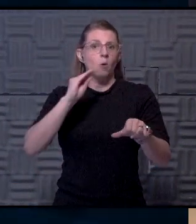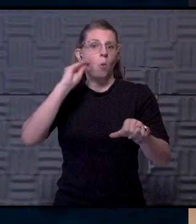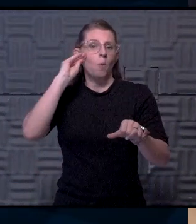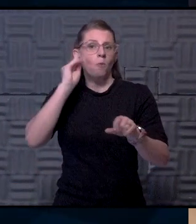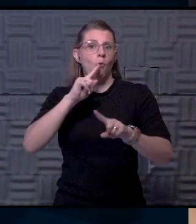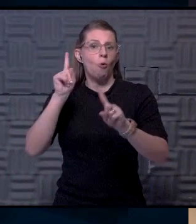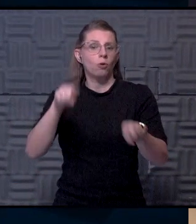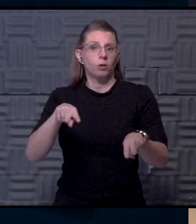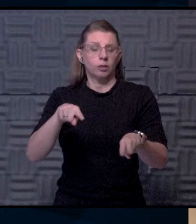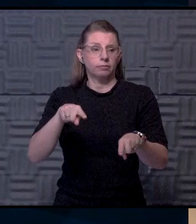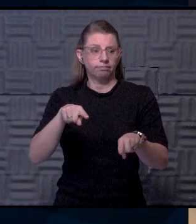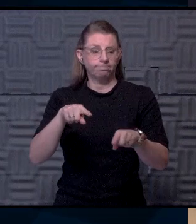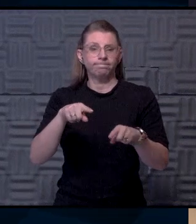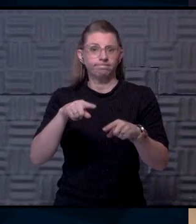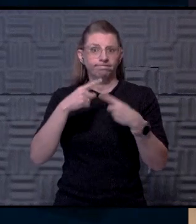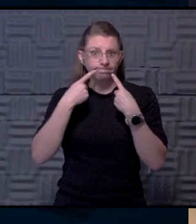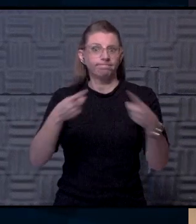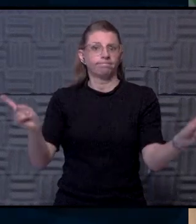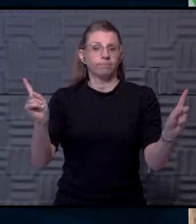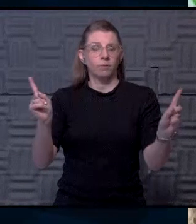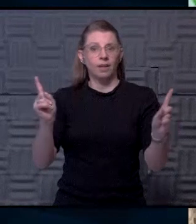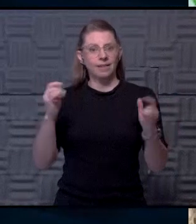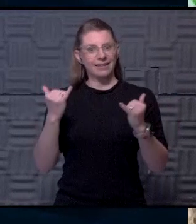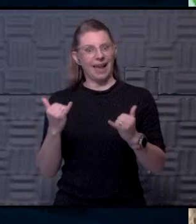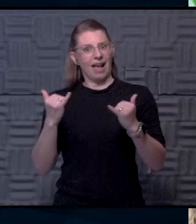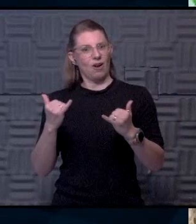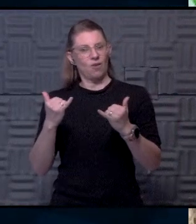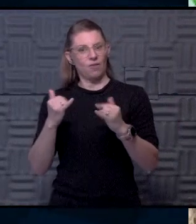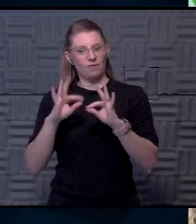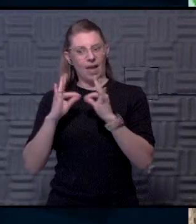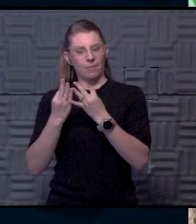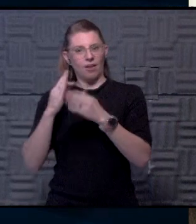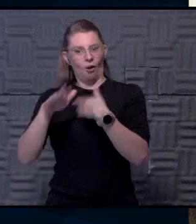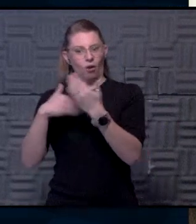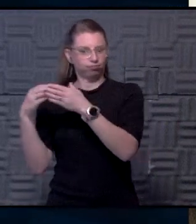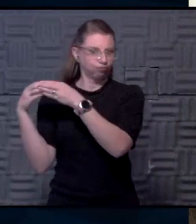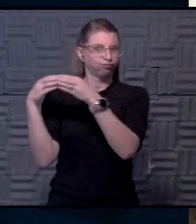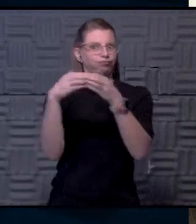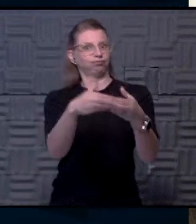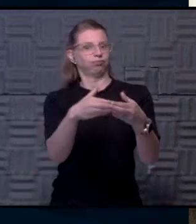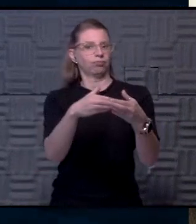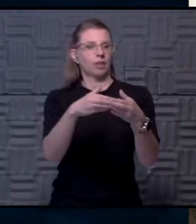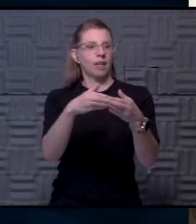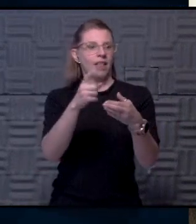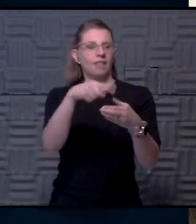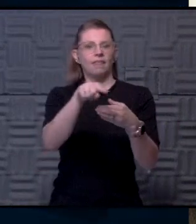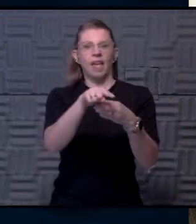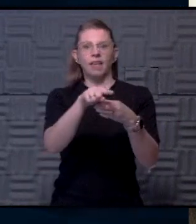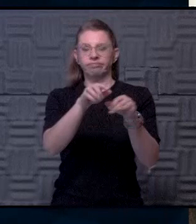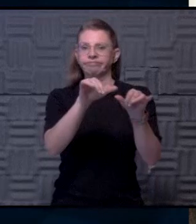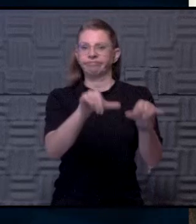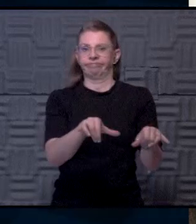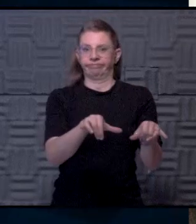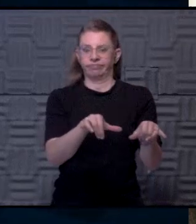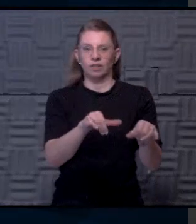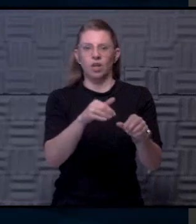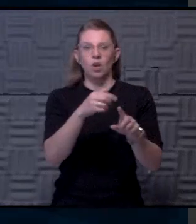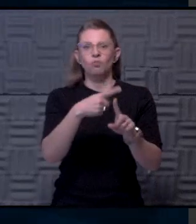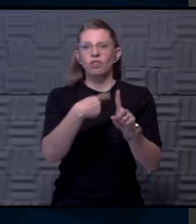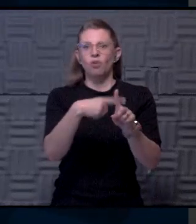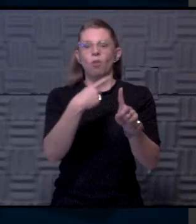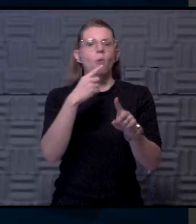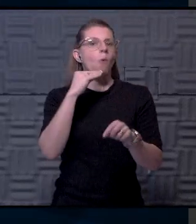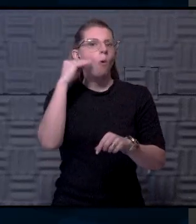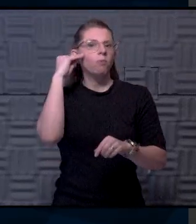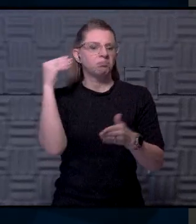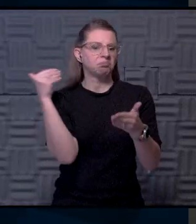in disguise, since now the whole family could go, including their 3 pets. They settled into a rental home minutes from the facility, while